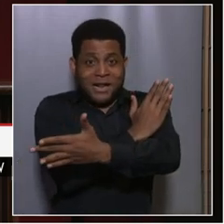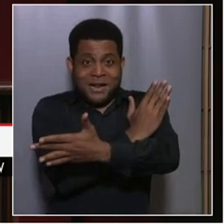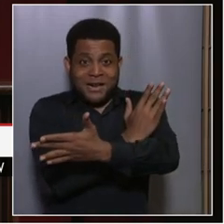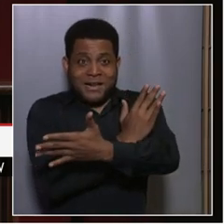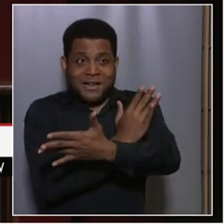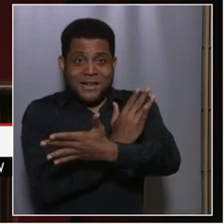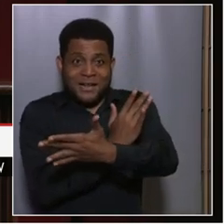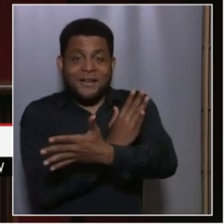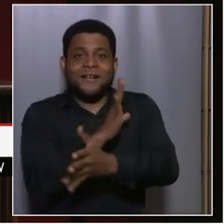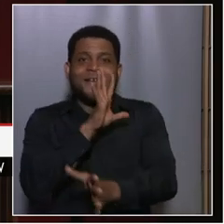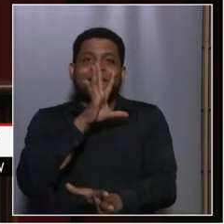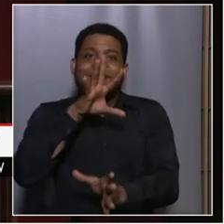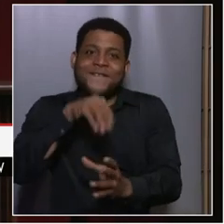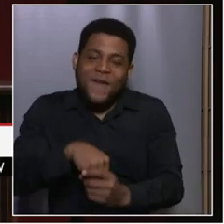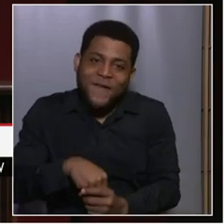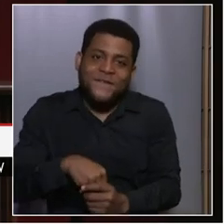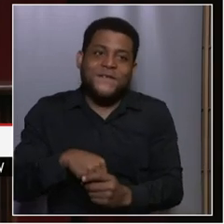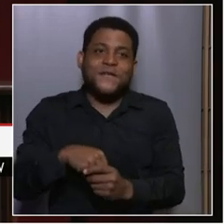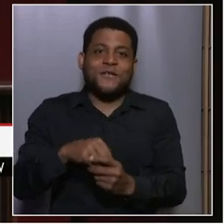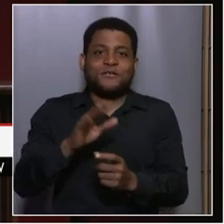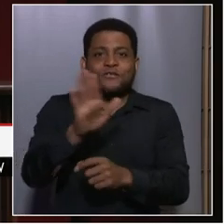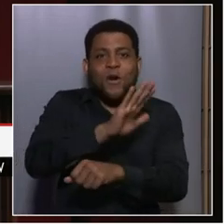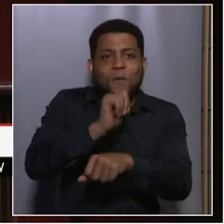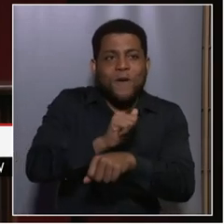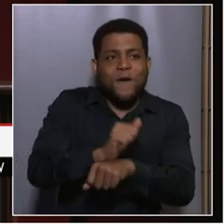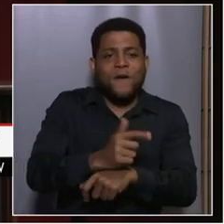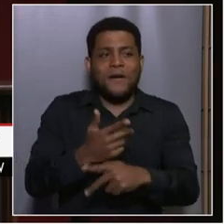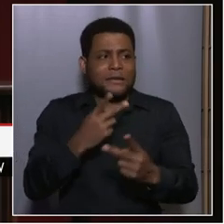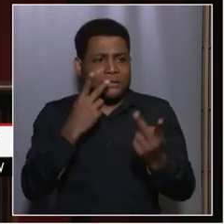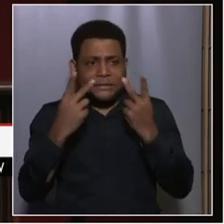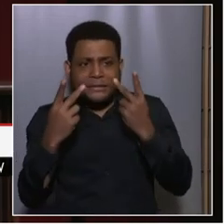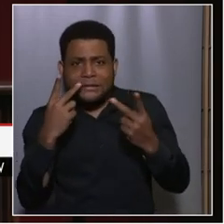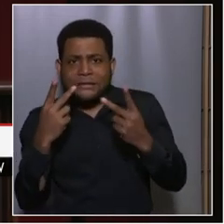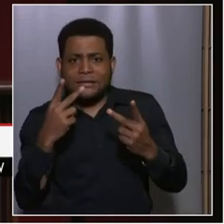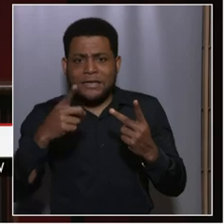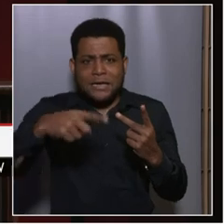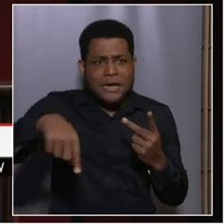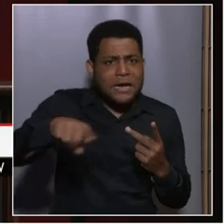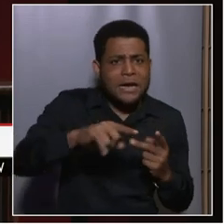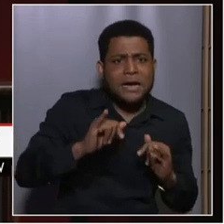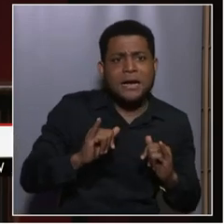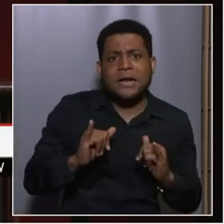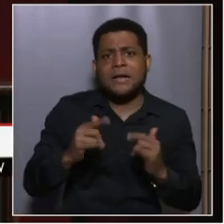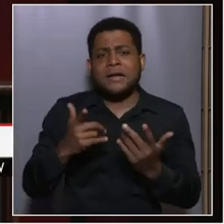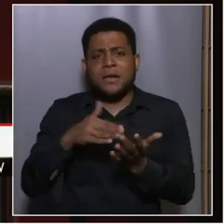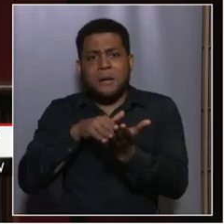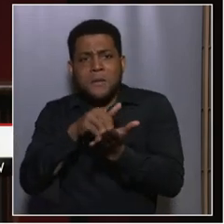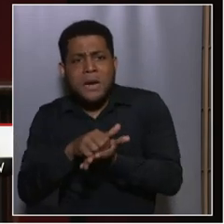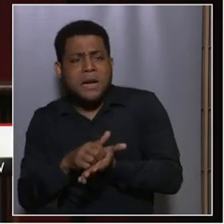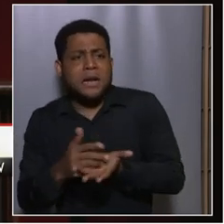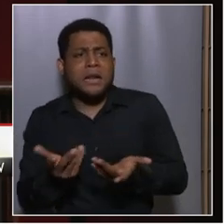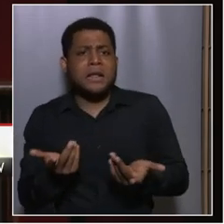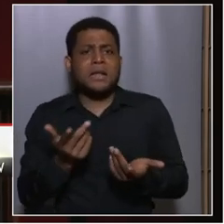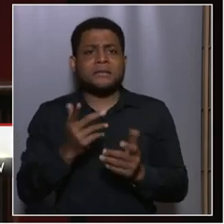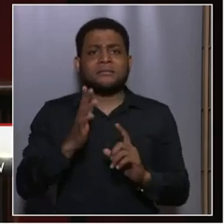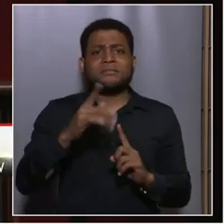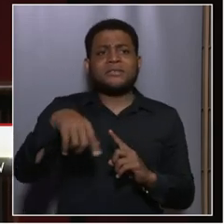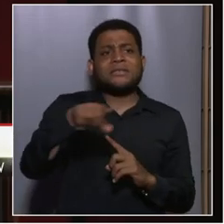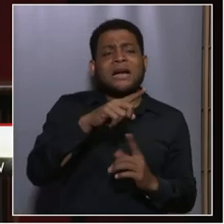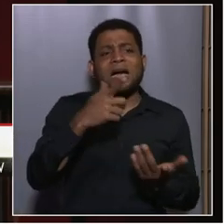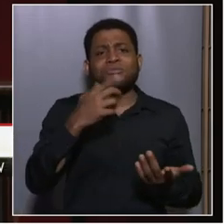day, is recognizing vulnerable individuals and families. And part of your work